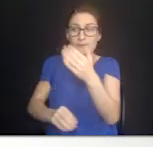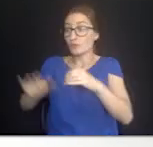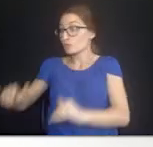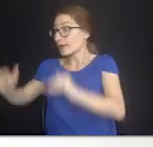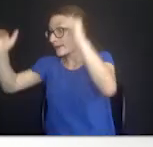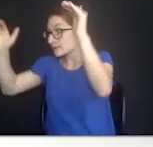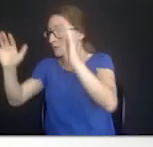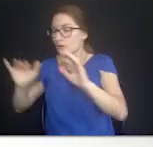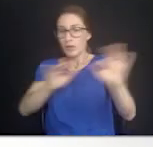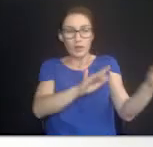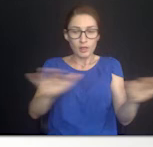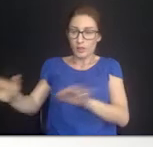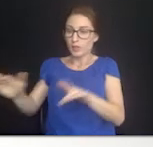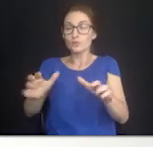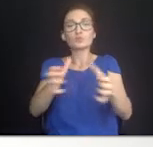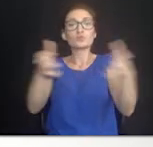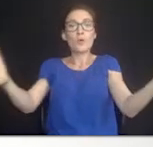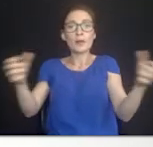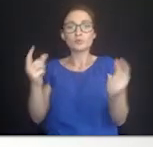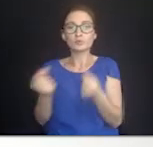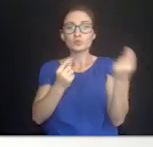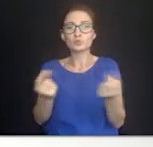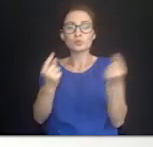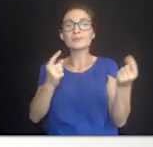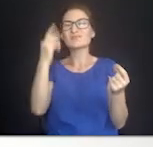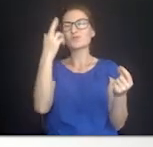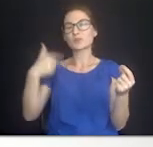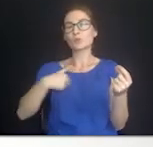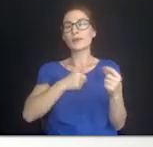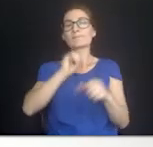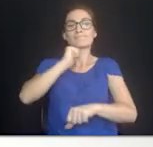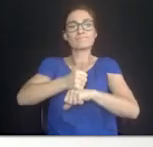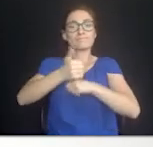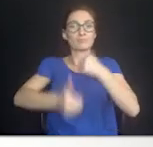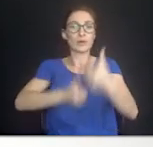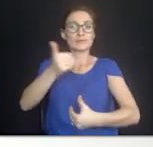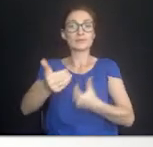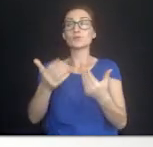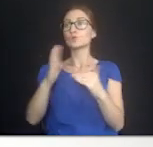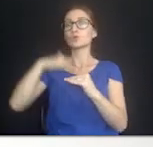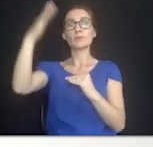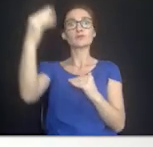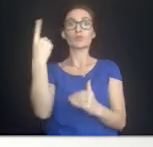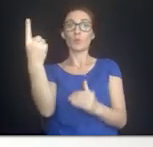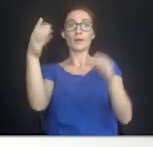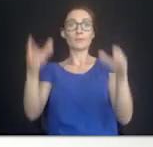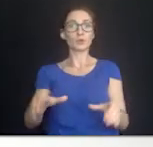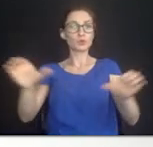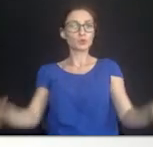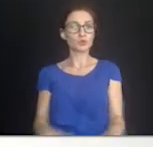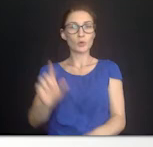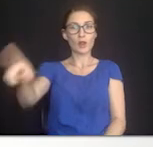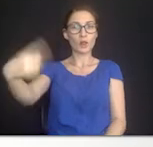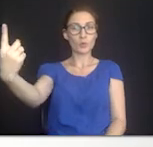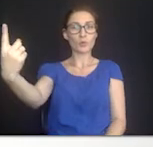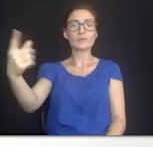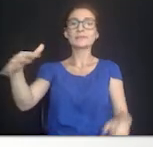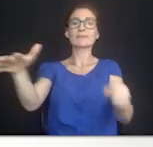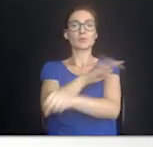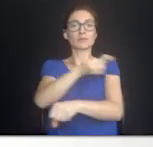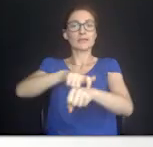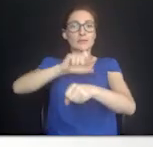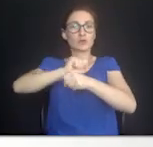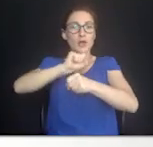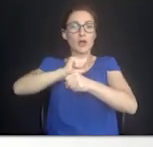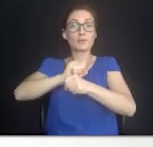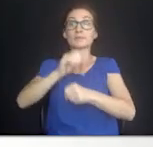do. And that's why we have a process like this, because it's too much for any one person to handle on their own. It's a full-time job. That's what I